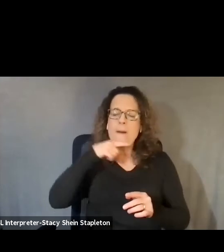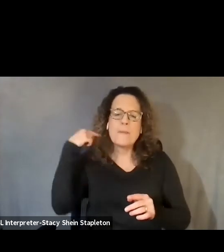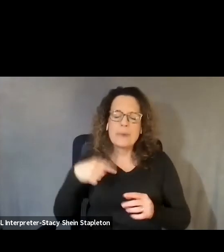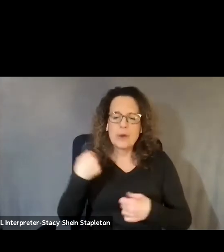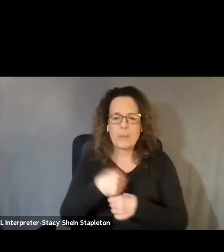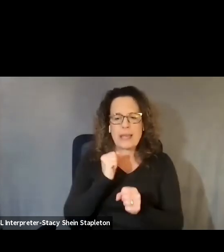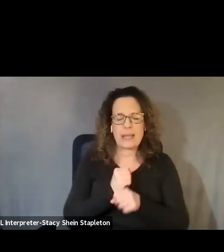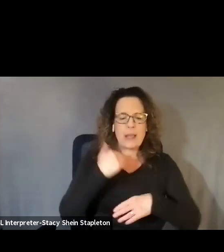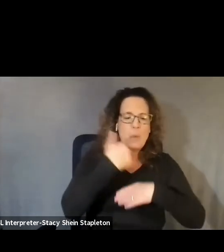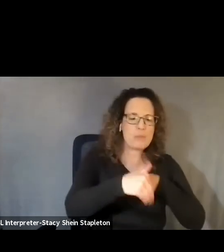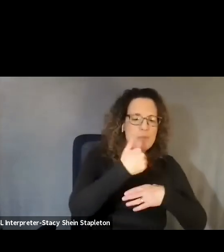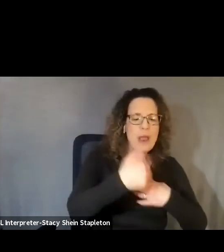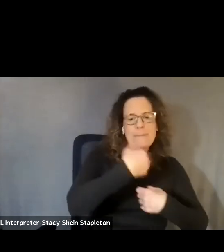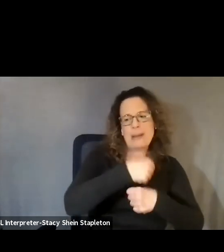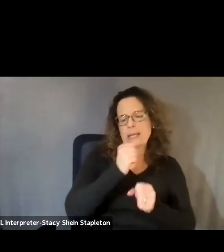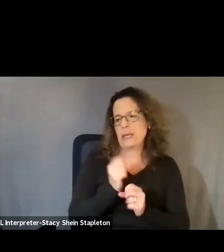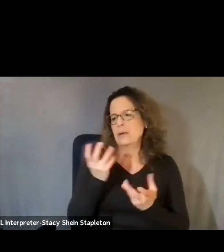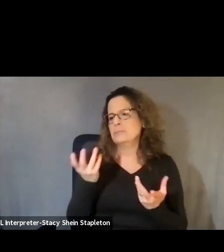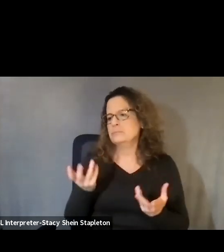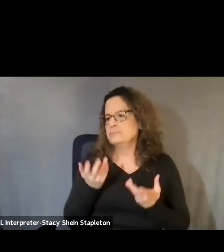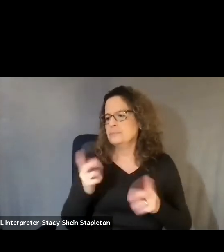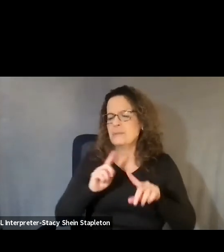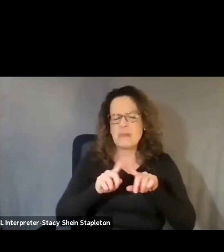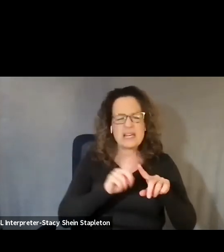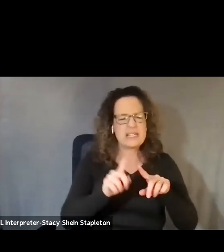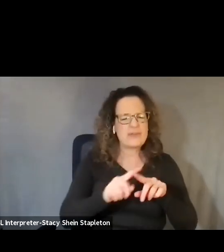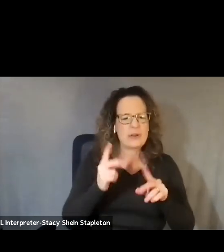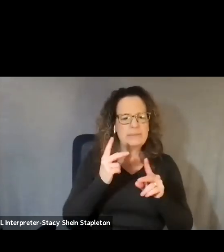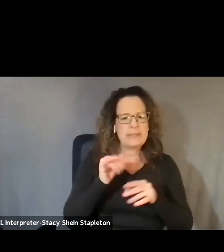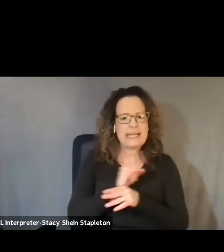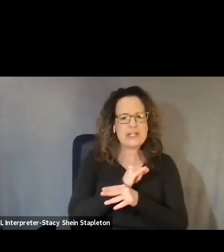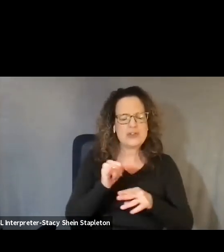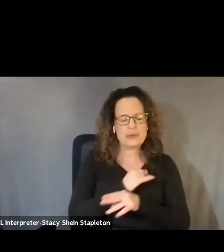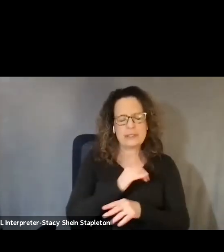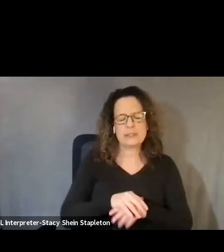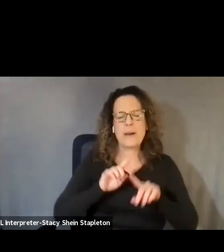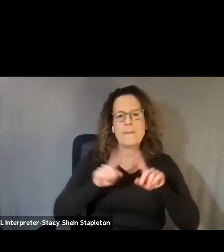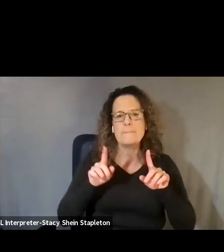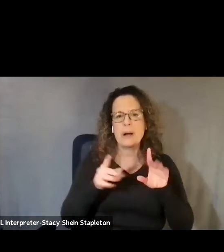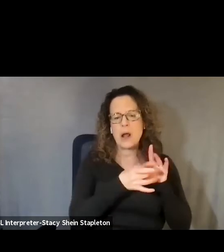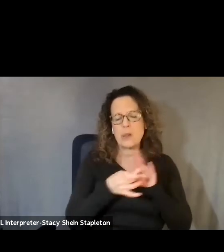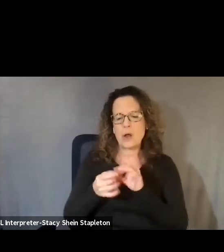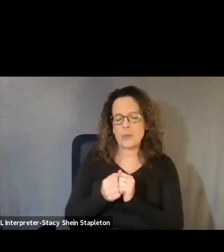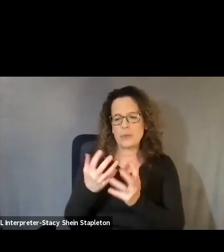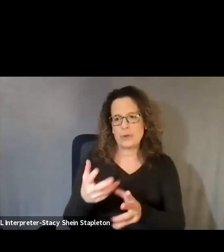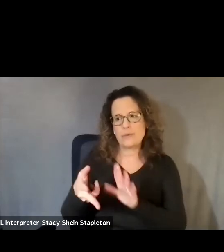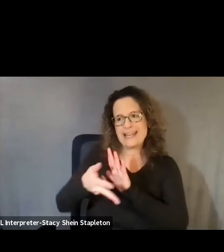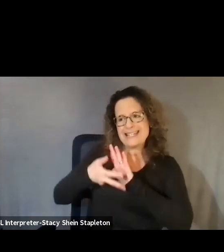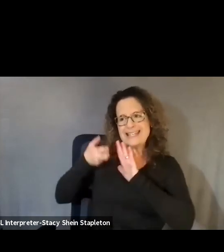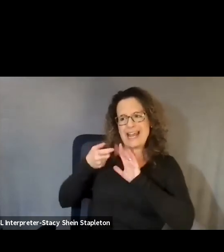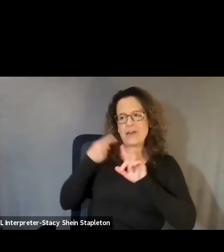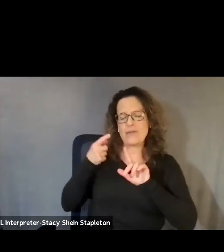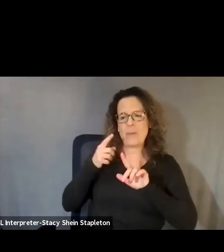bread making and many other things. But again, along with what we've taken out,